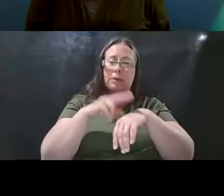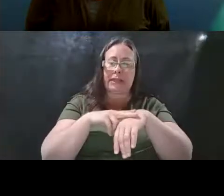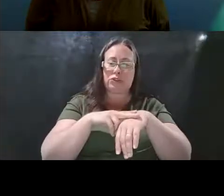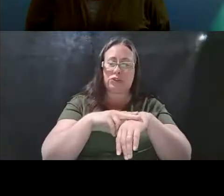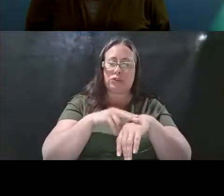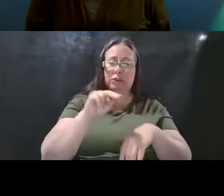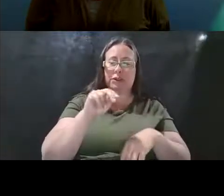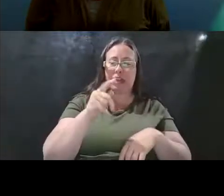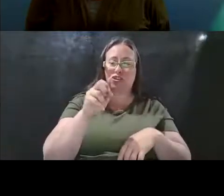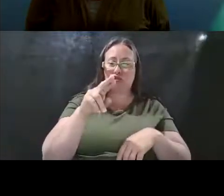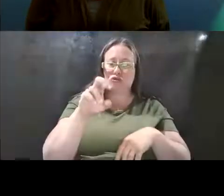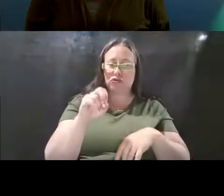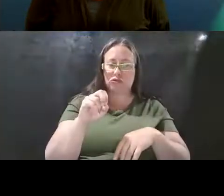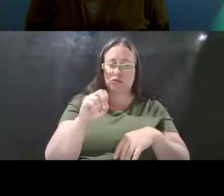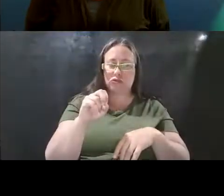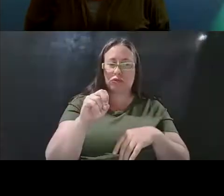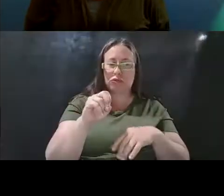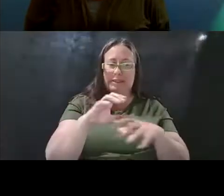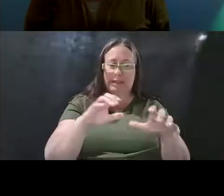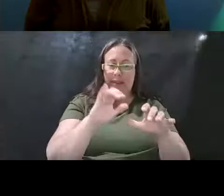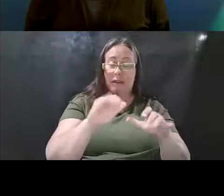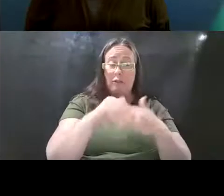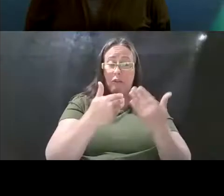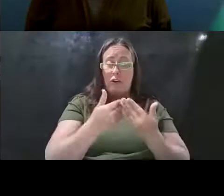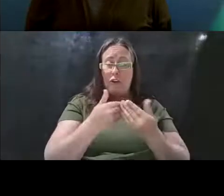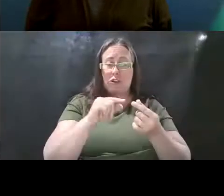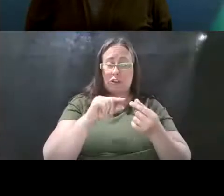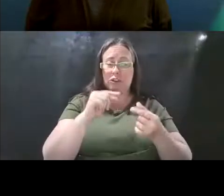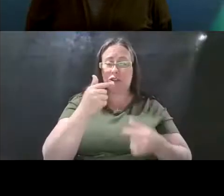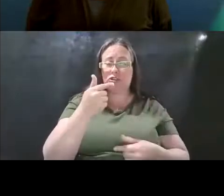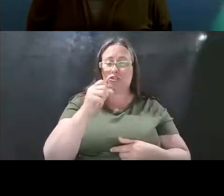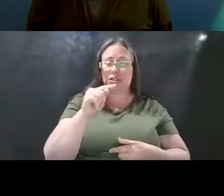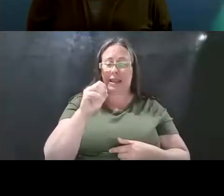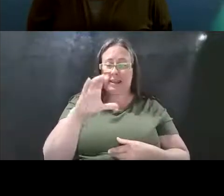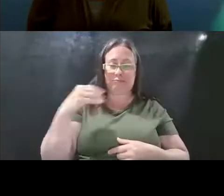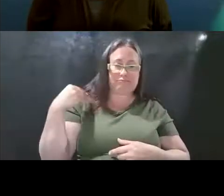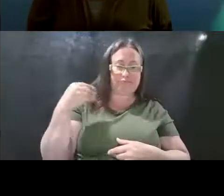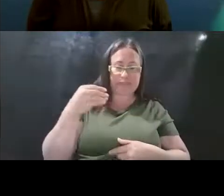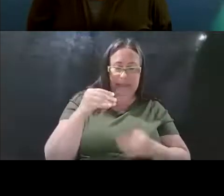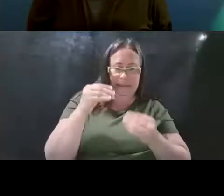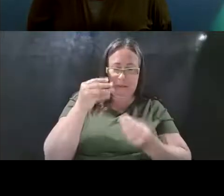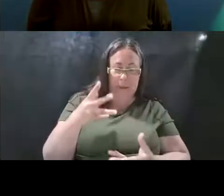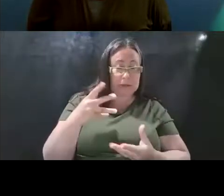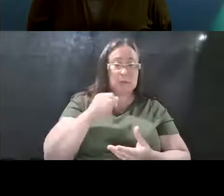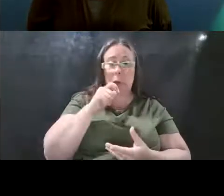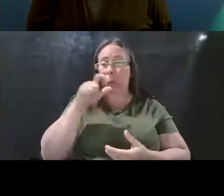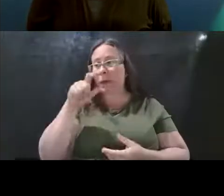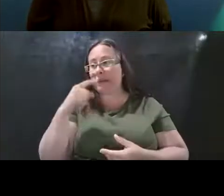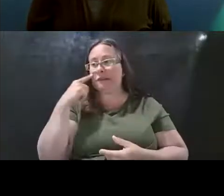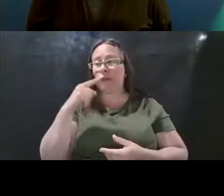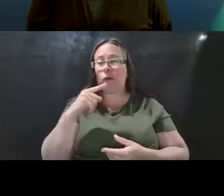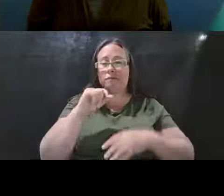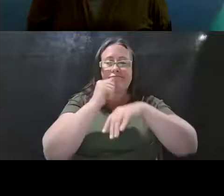is basically all of the genetic information in the nucleus that you don't need to form, let's say, the